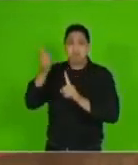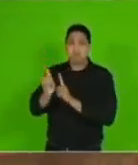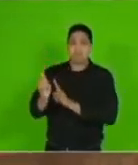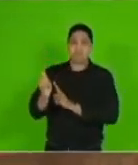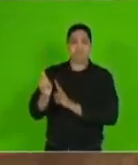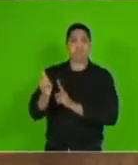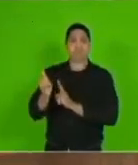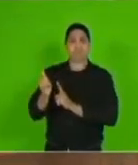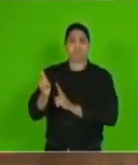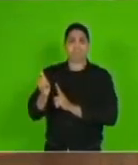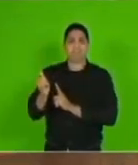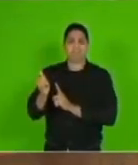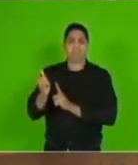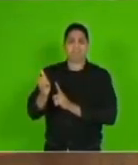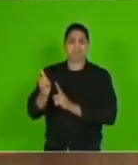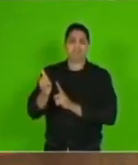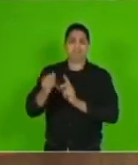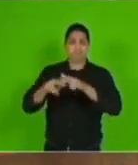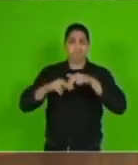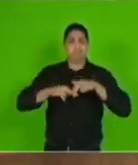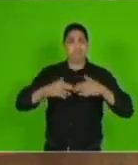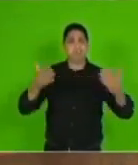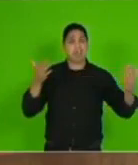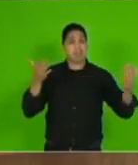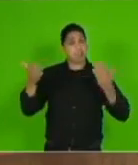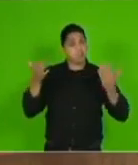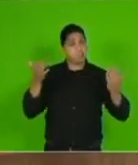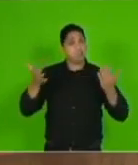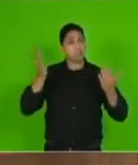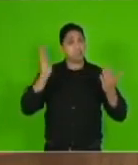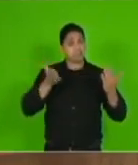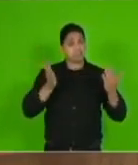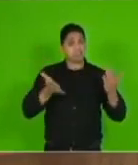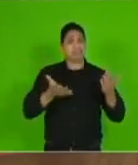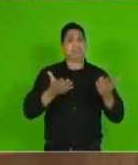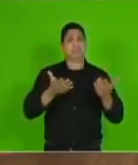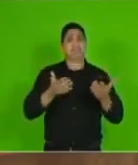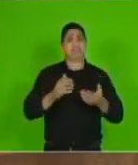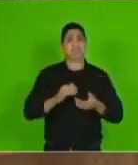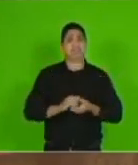us, for the church, in relation to today's day and age?